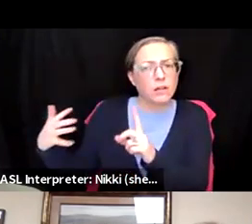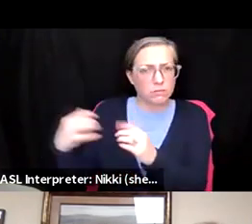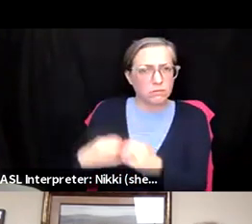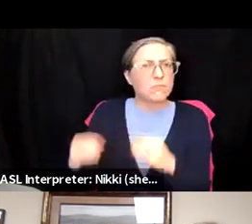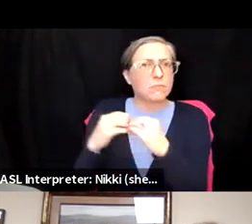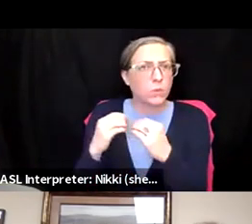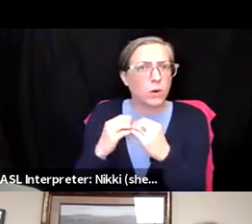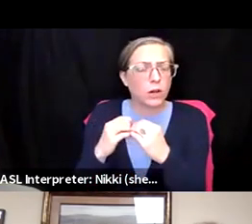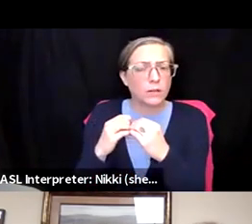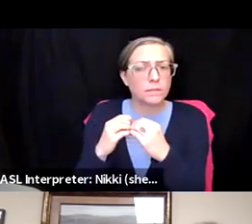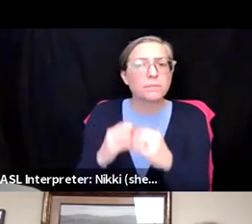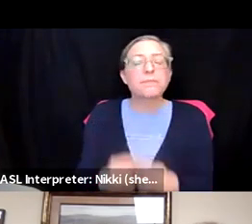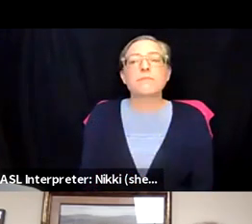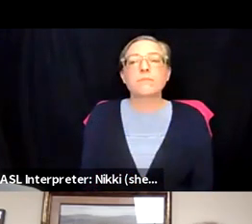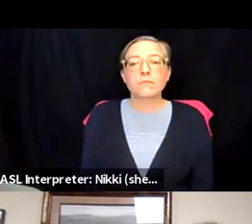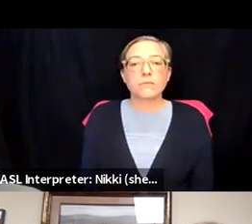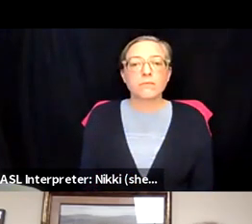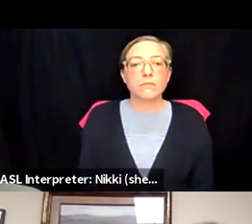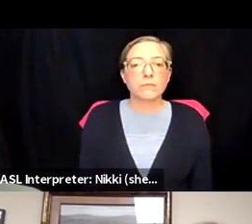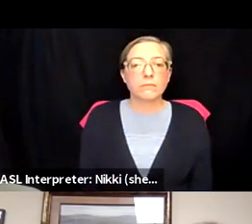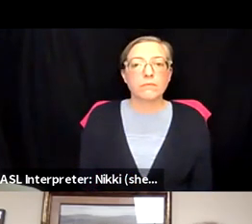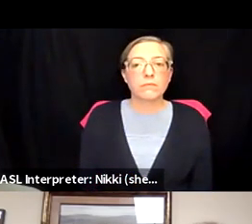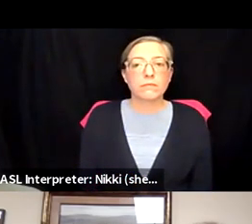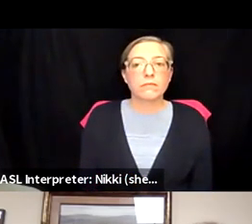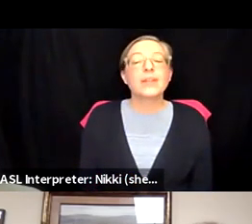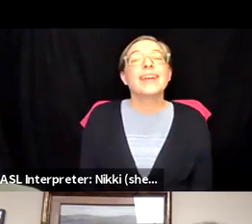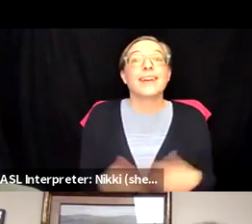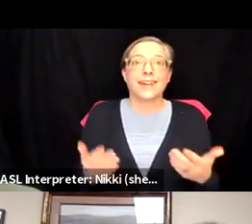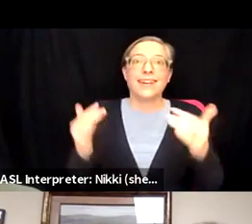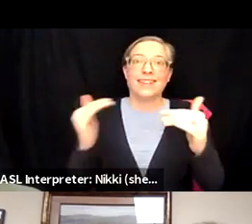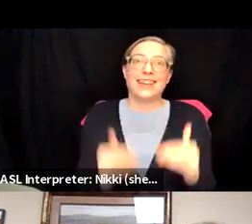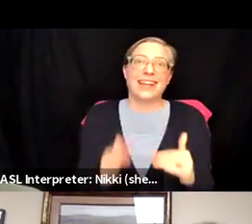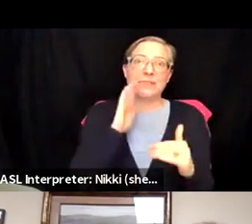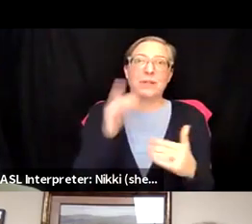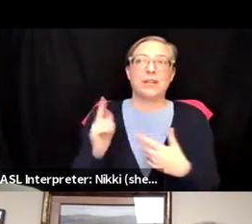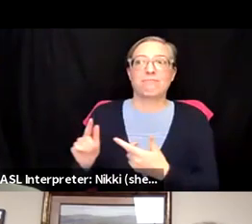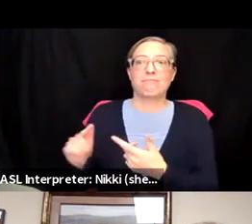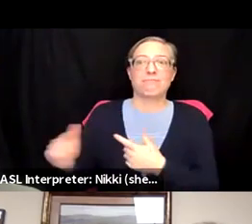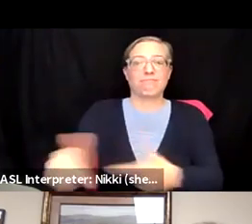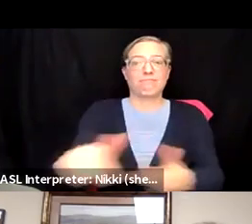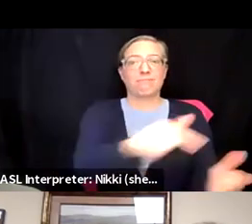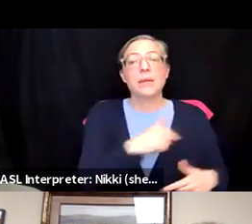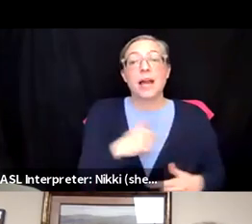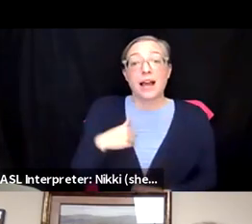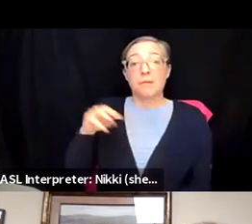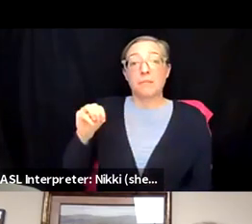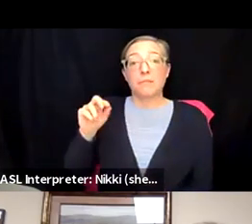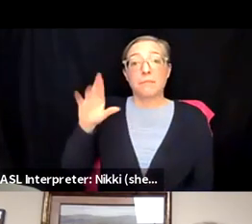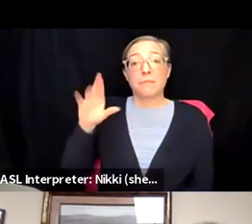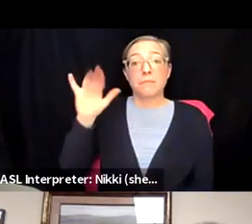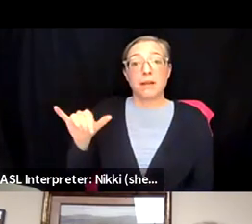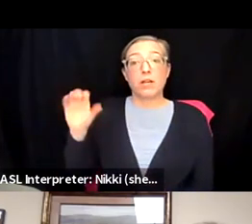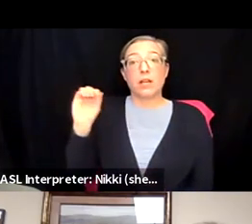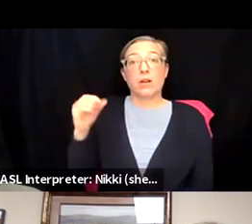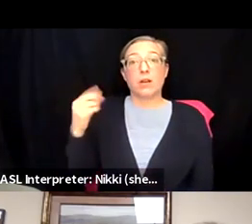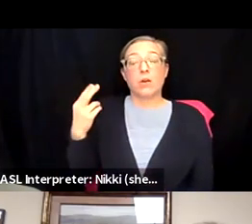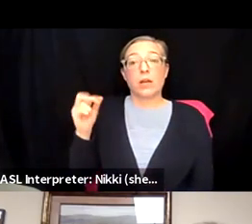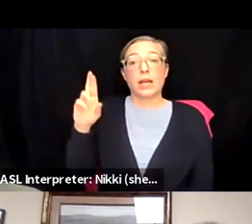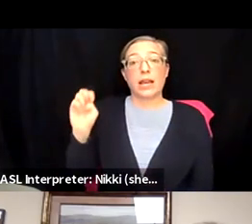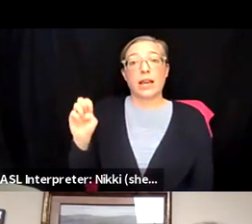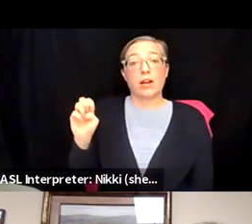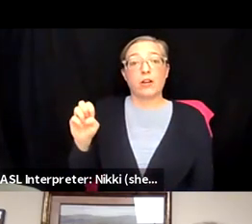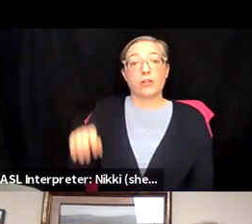and then we'll go over and talk with our panelists. But I'm Mary O'Hare. I'm the O'Hare of Fritz and O'Hare. And we